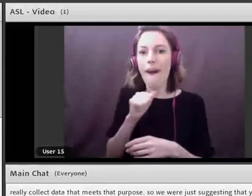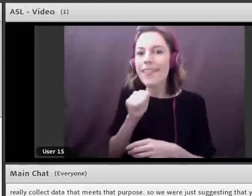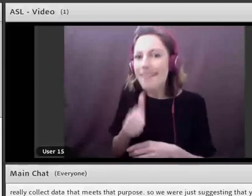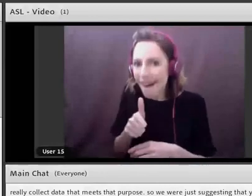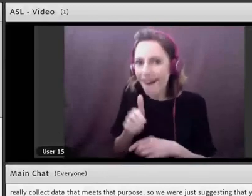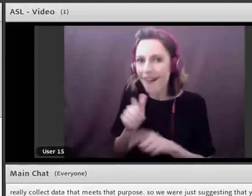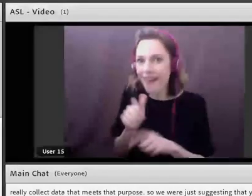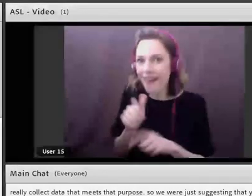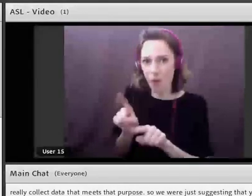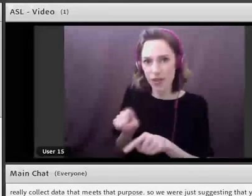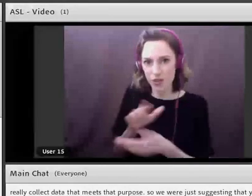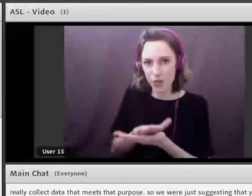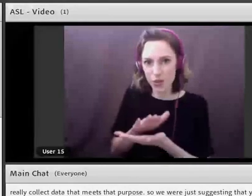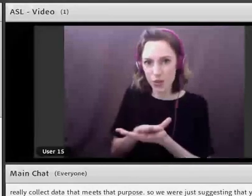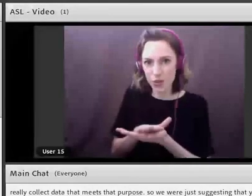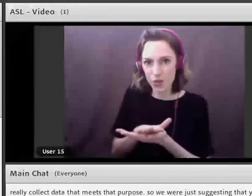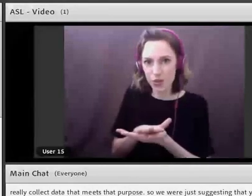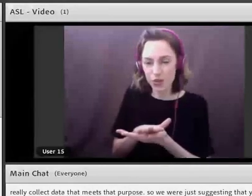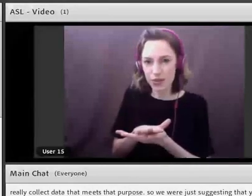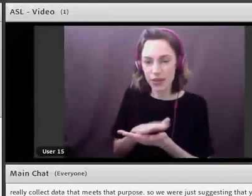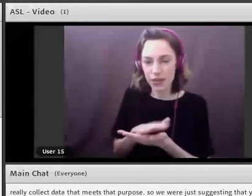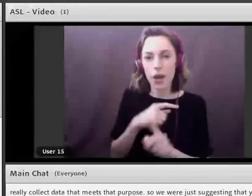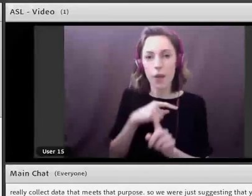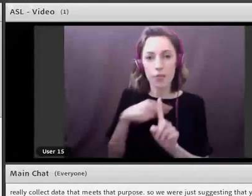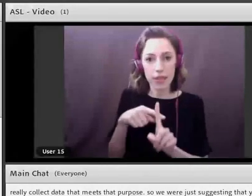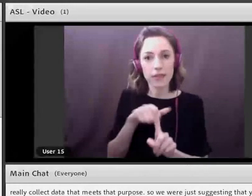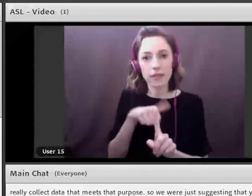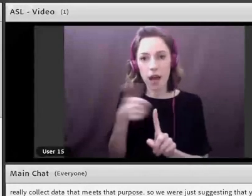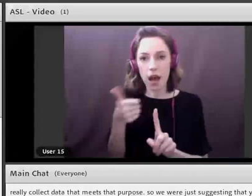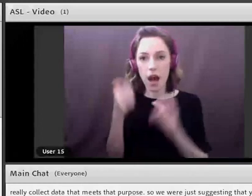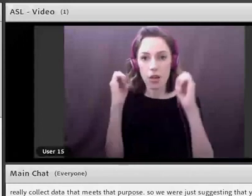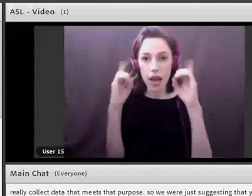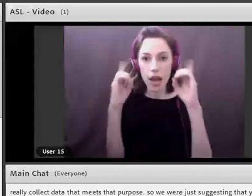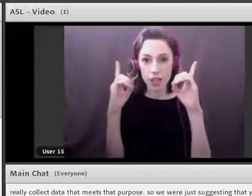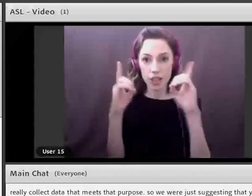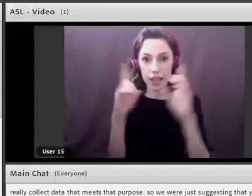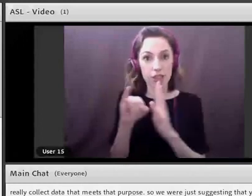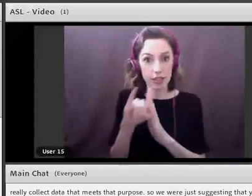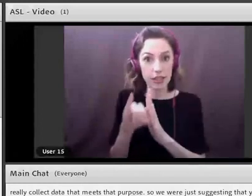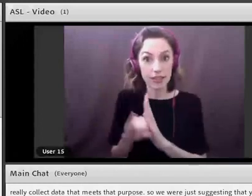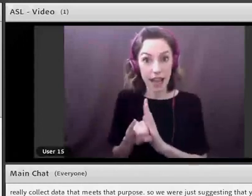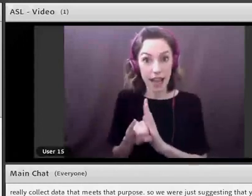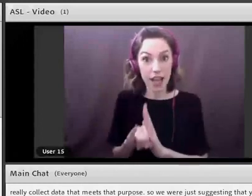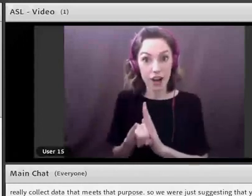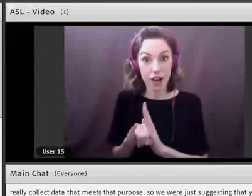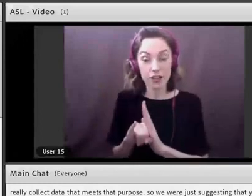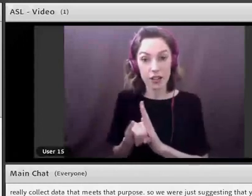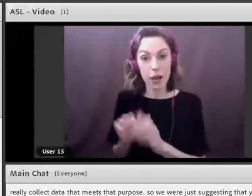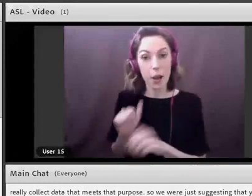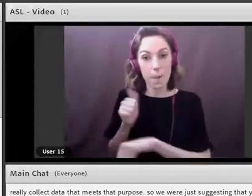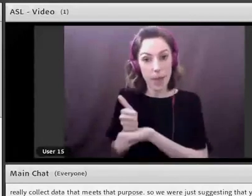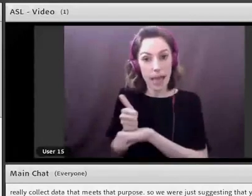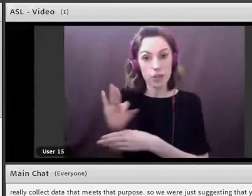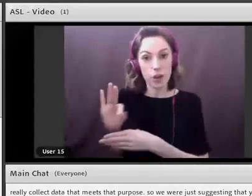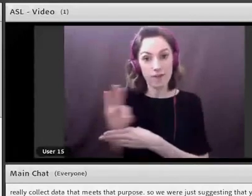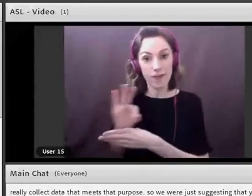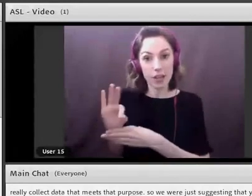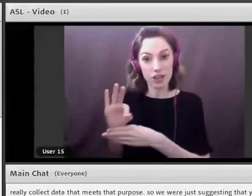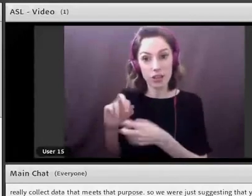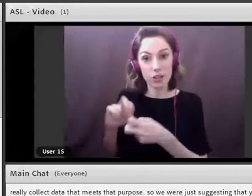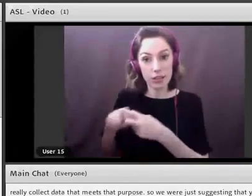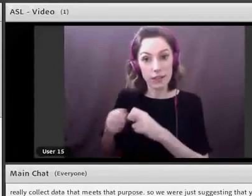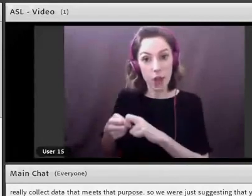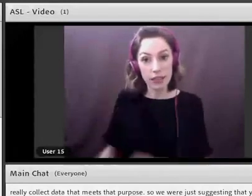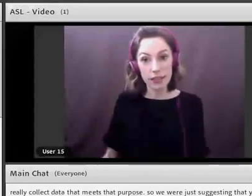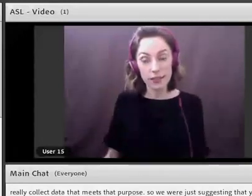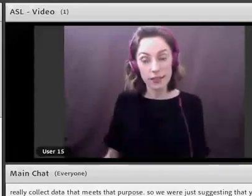of other education-related indicators by functional difficulties and see whether children with functional